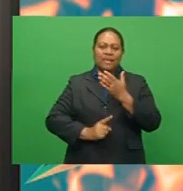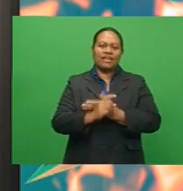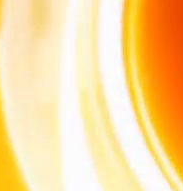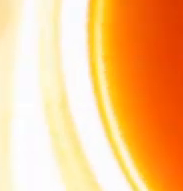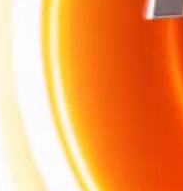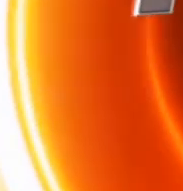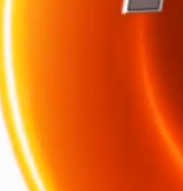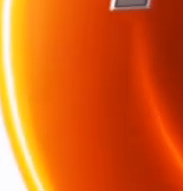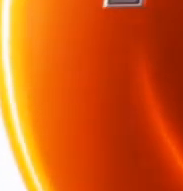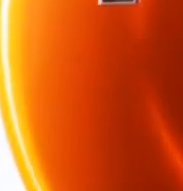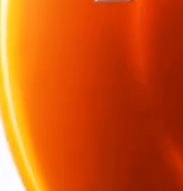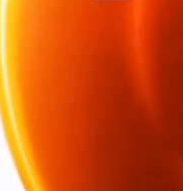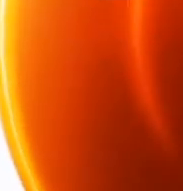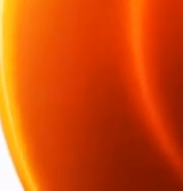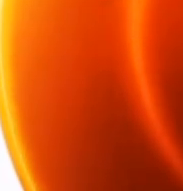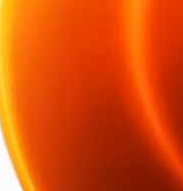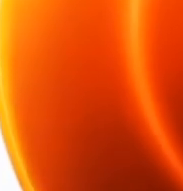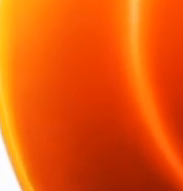weekend.